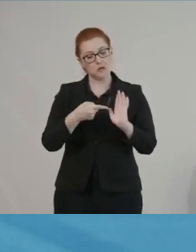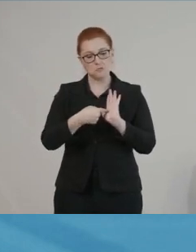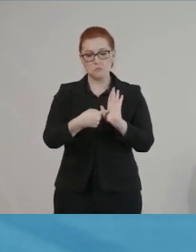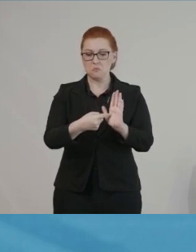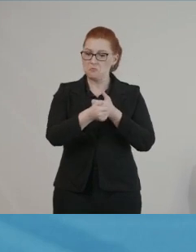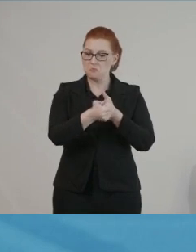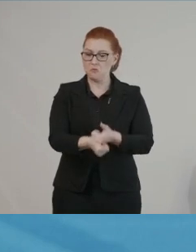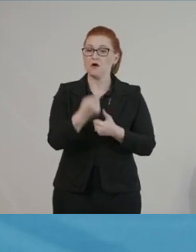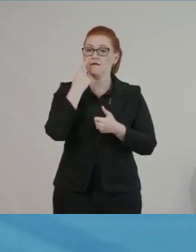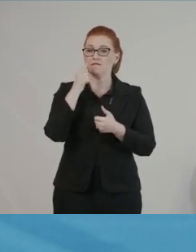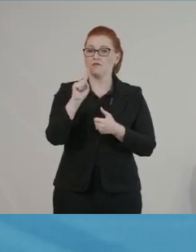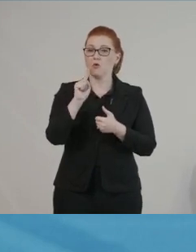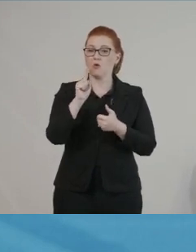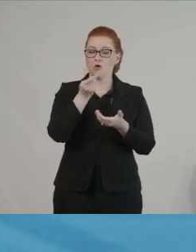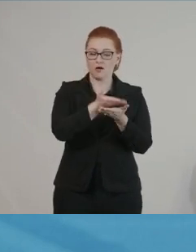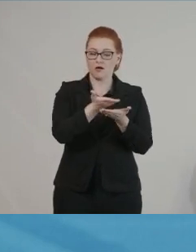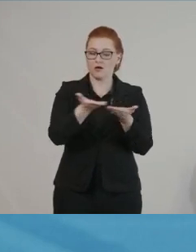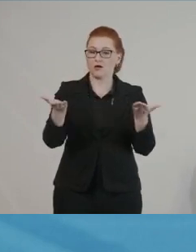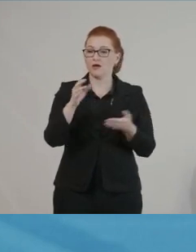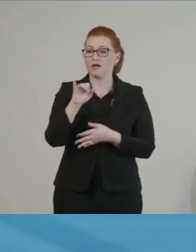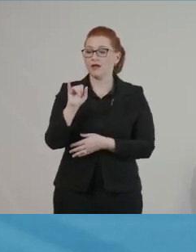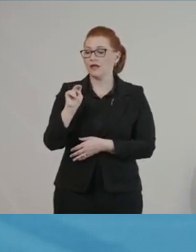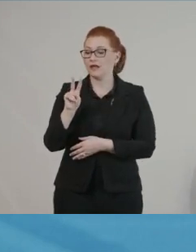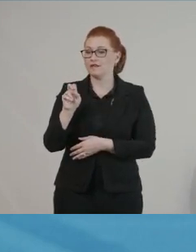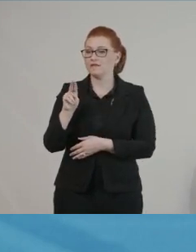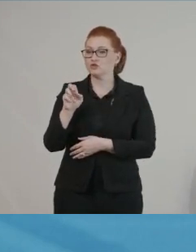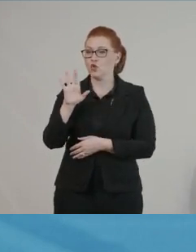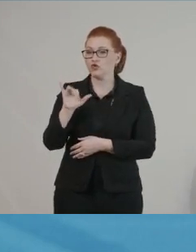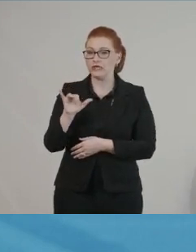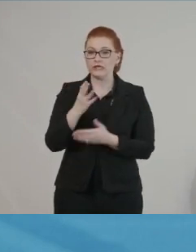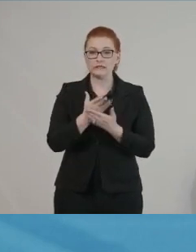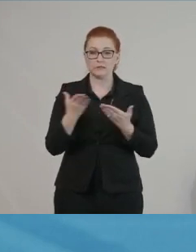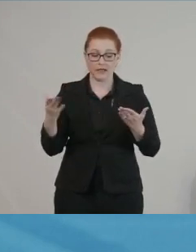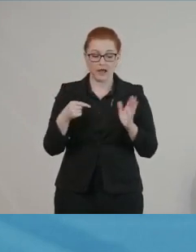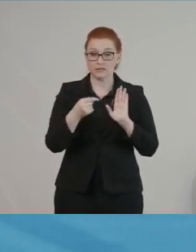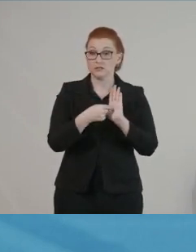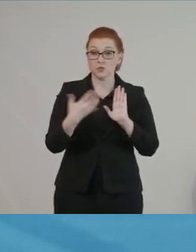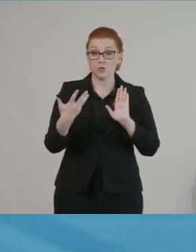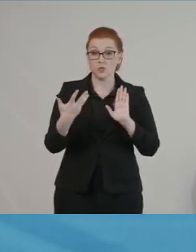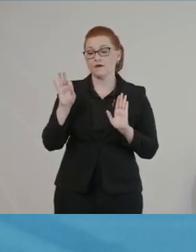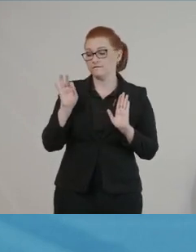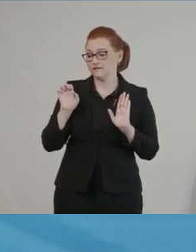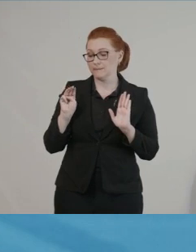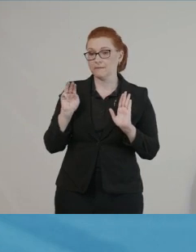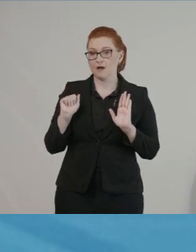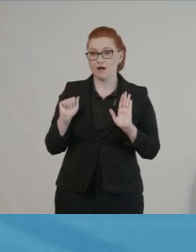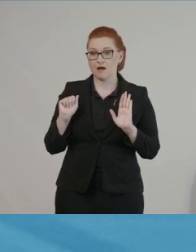inventory and supplies for the state of Arizona has been the FEMA model that is